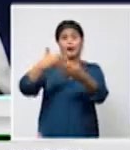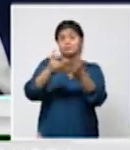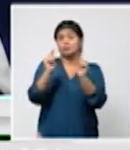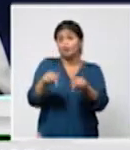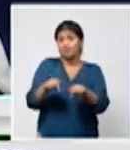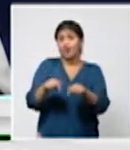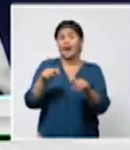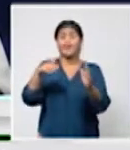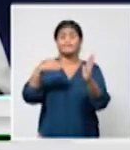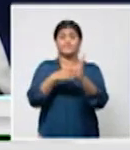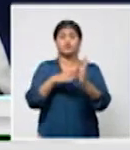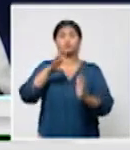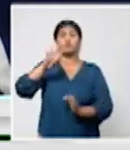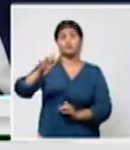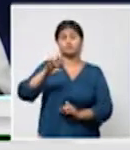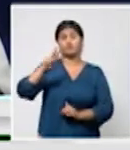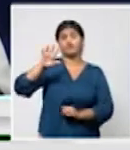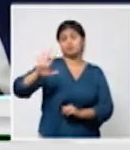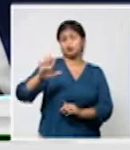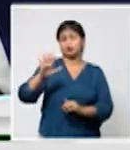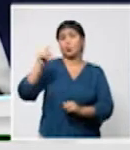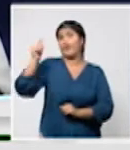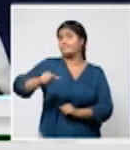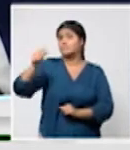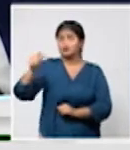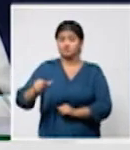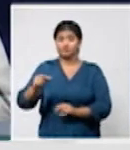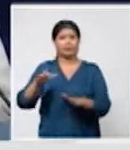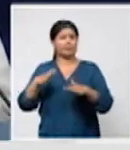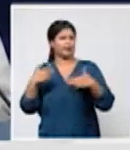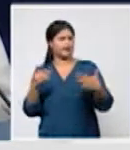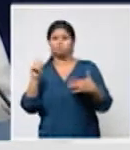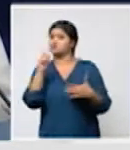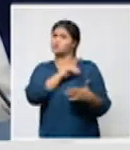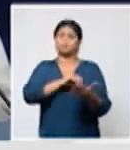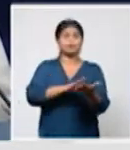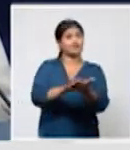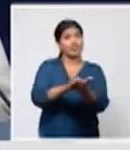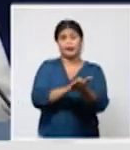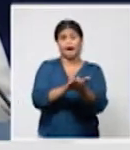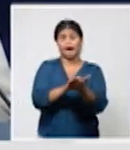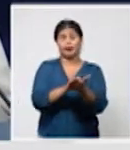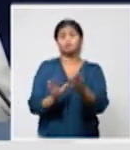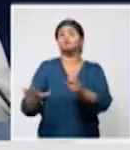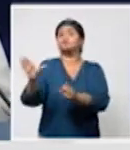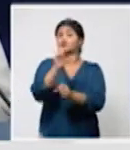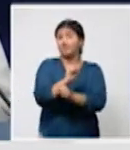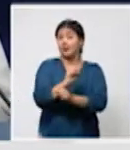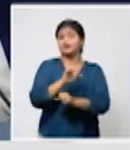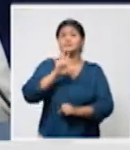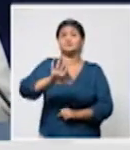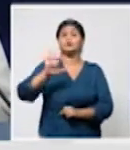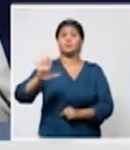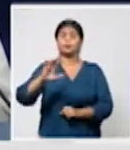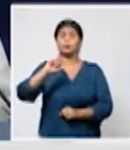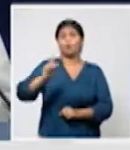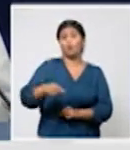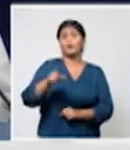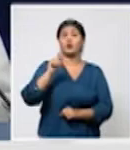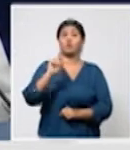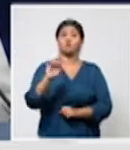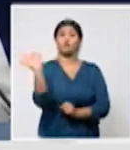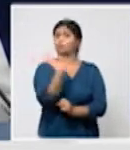age of 20 tested positive for the virus yesterday. 5 others are between 20 and 40 years of